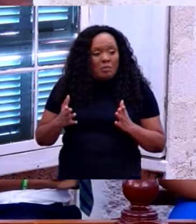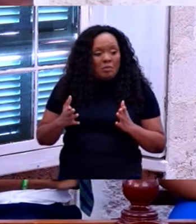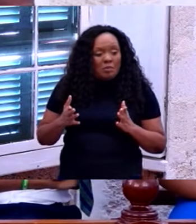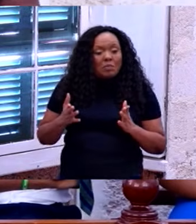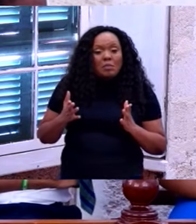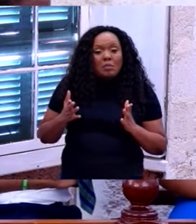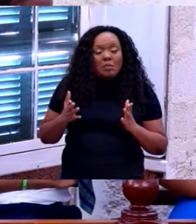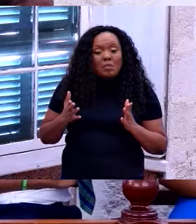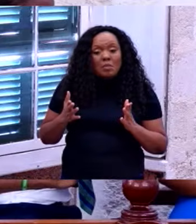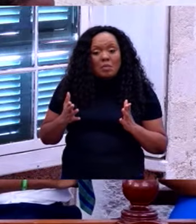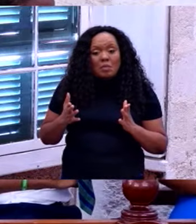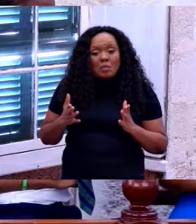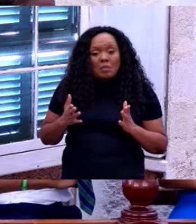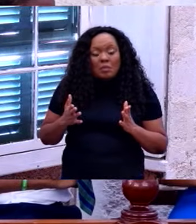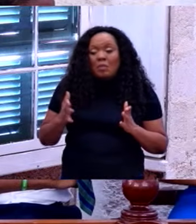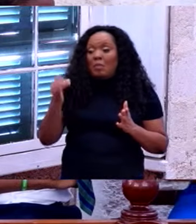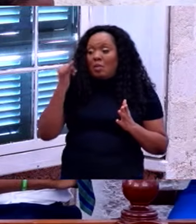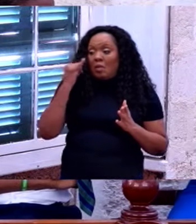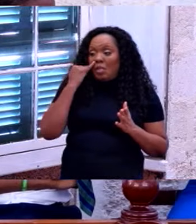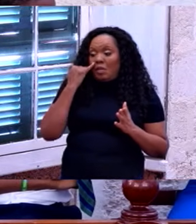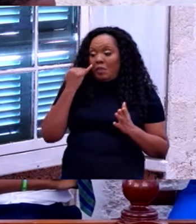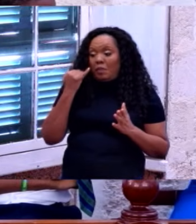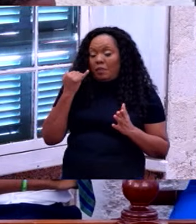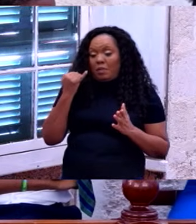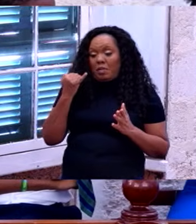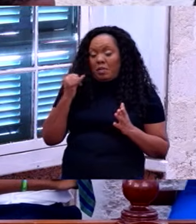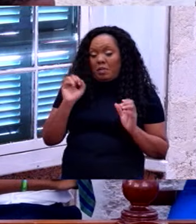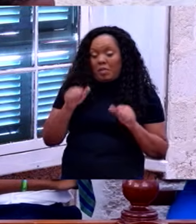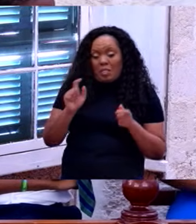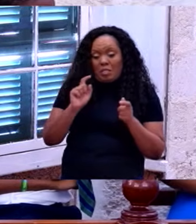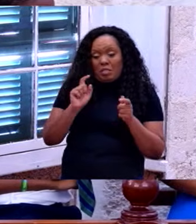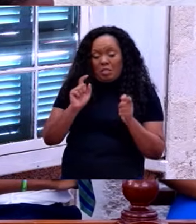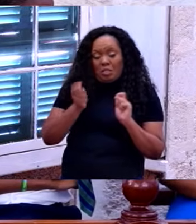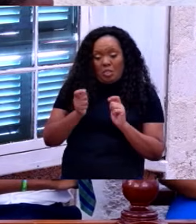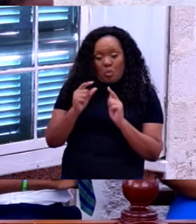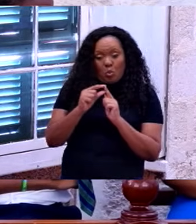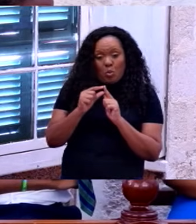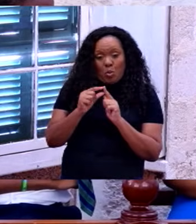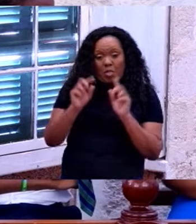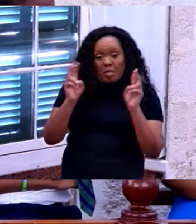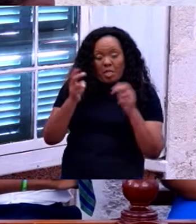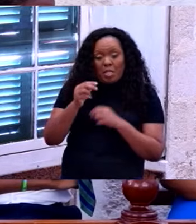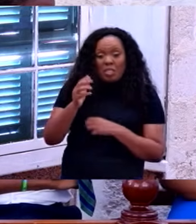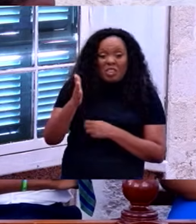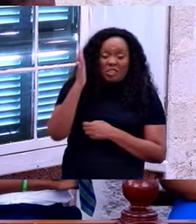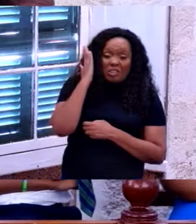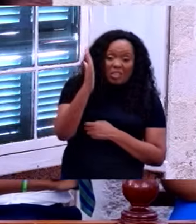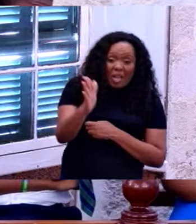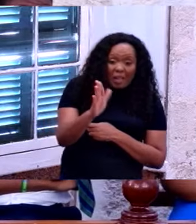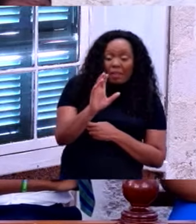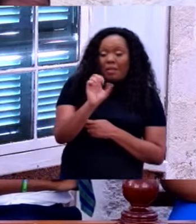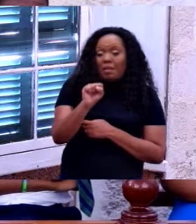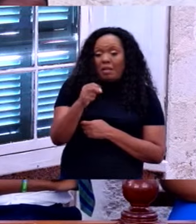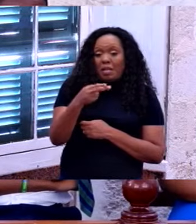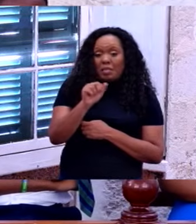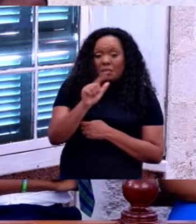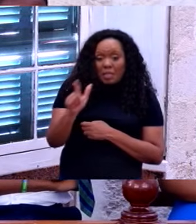from such a strict shall in terms of where persons are to be drawn from for the role of